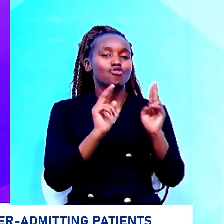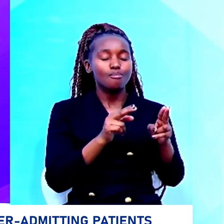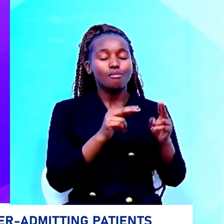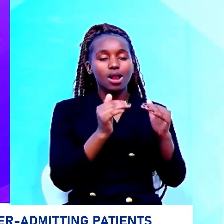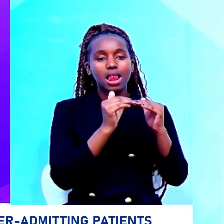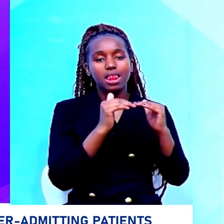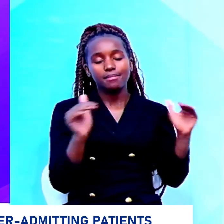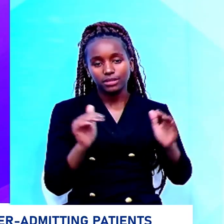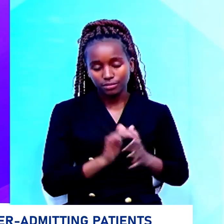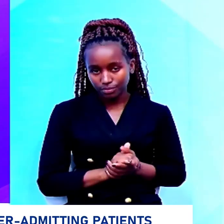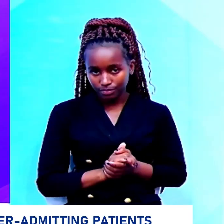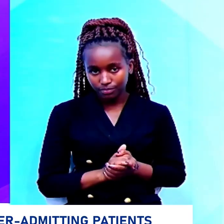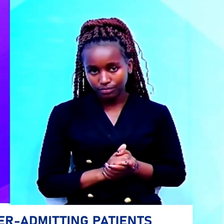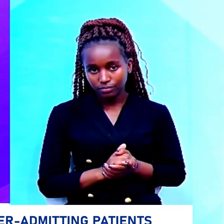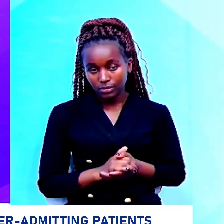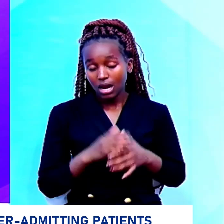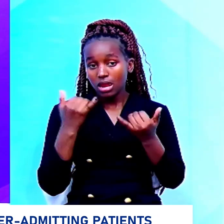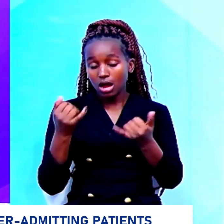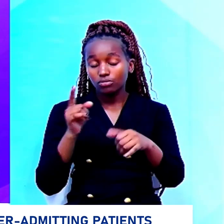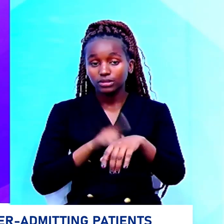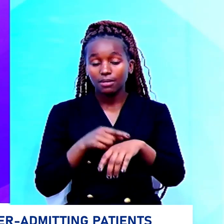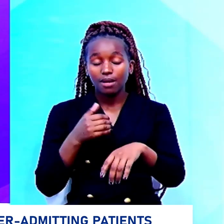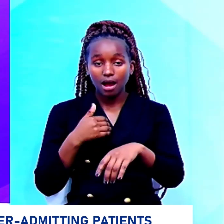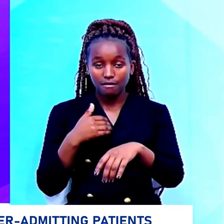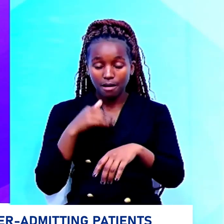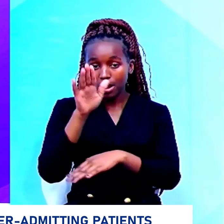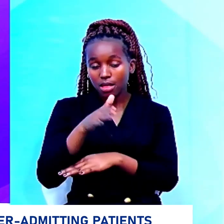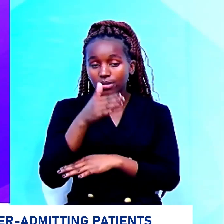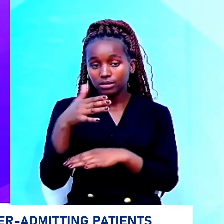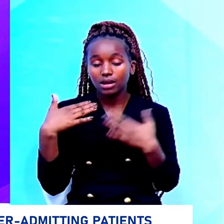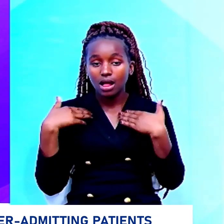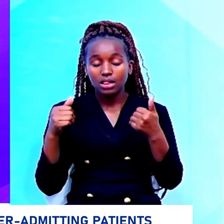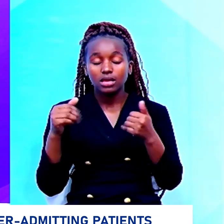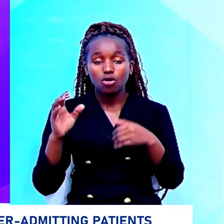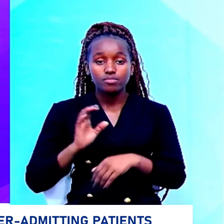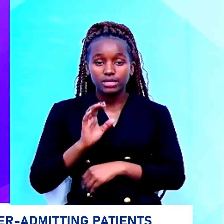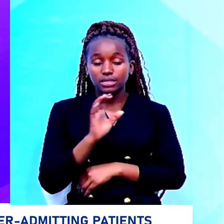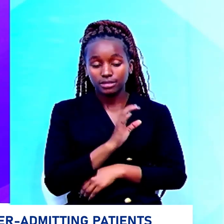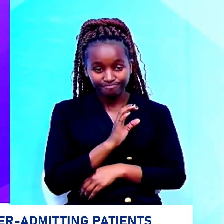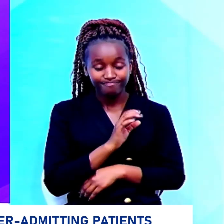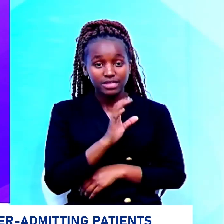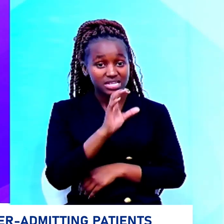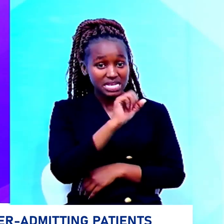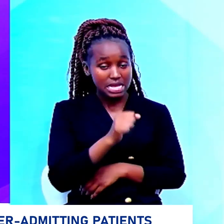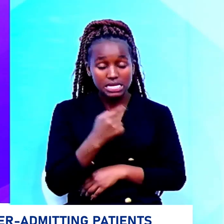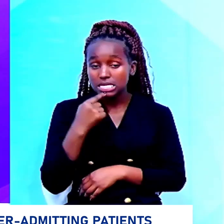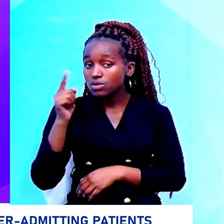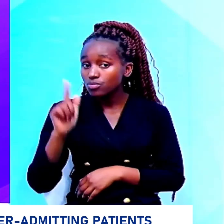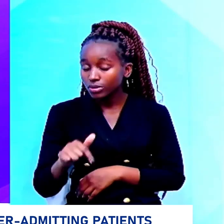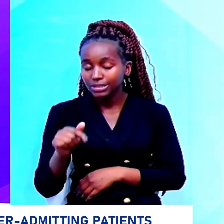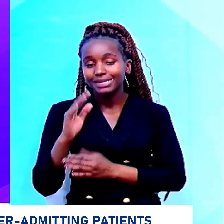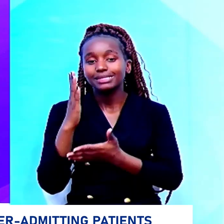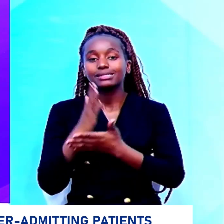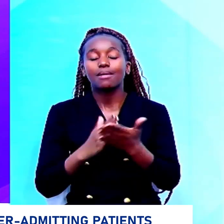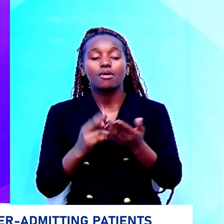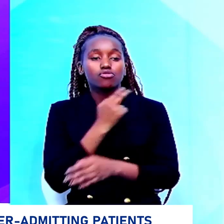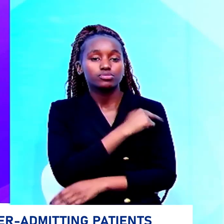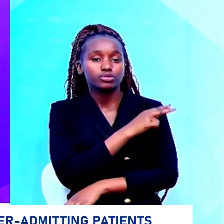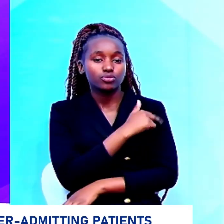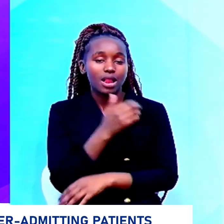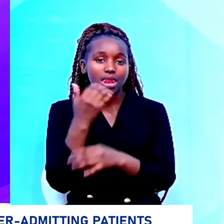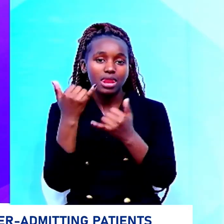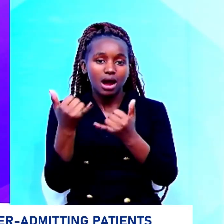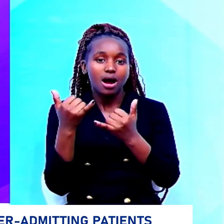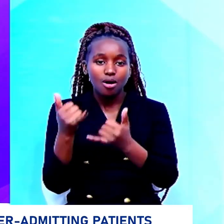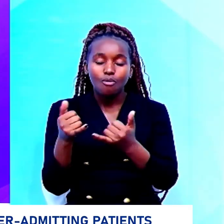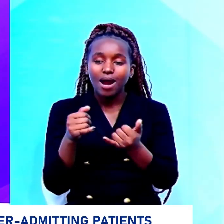During a session with the Parliamentary Health Committee, CS Duale stated that hospitals have been